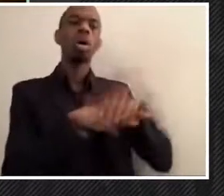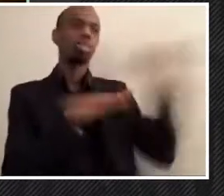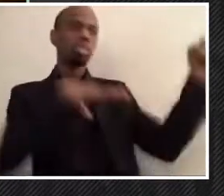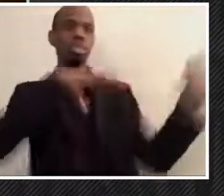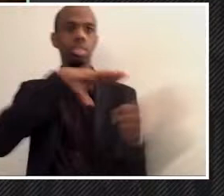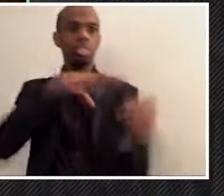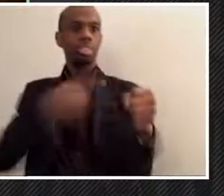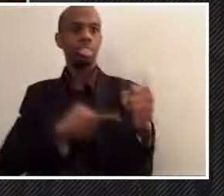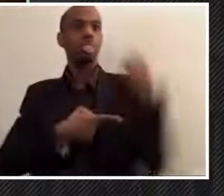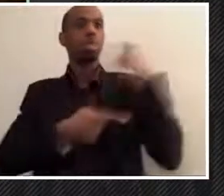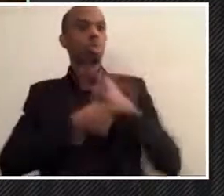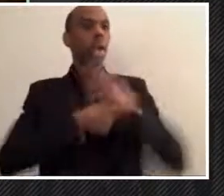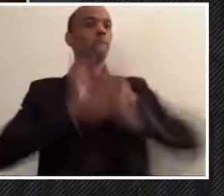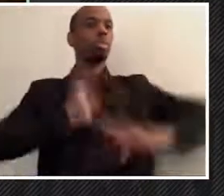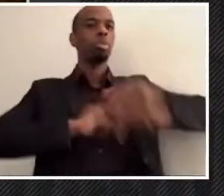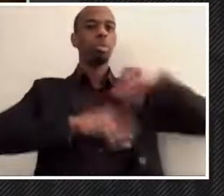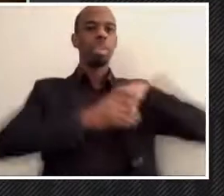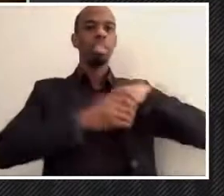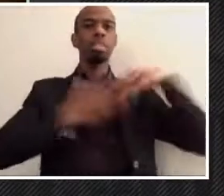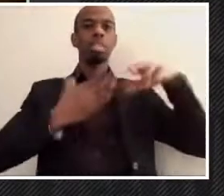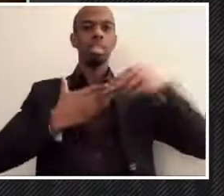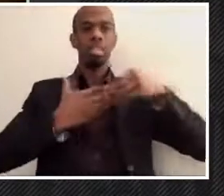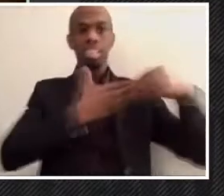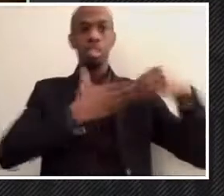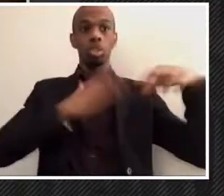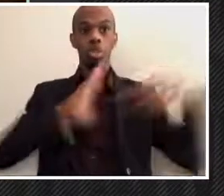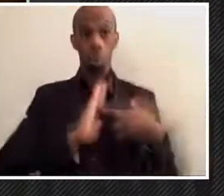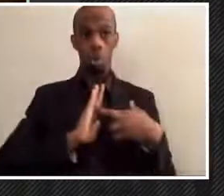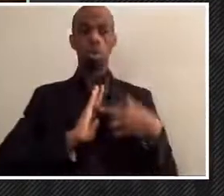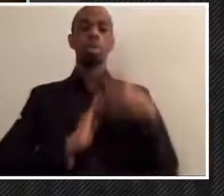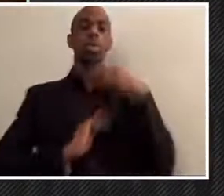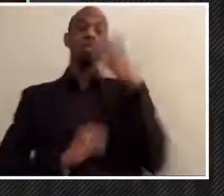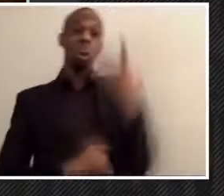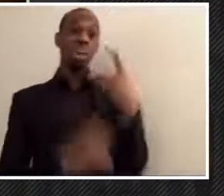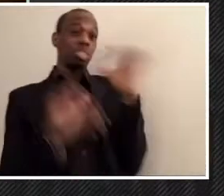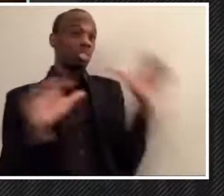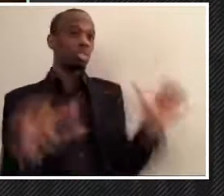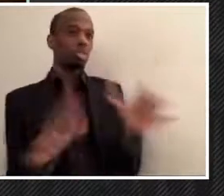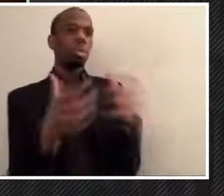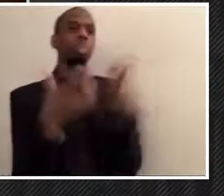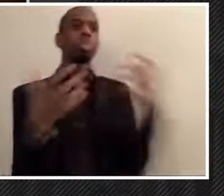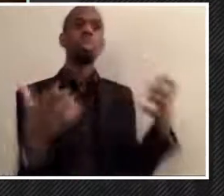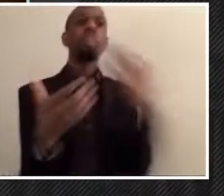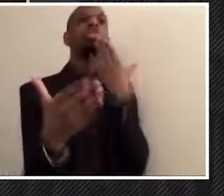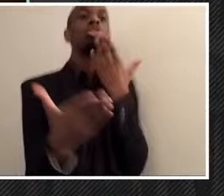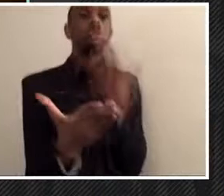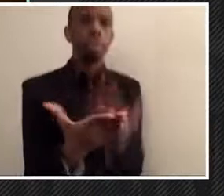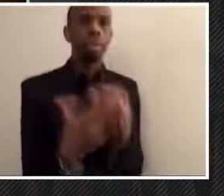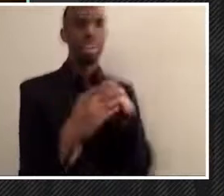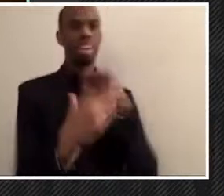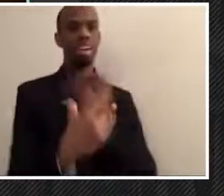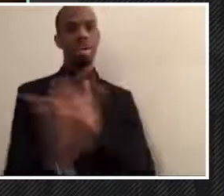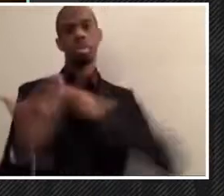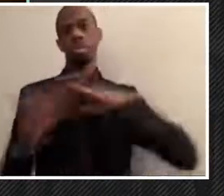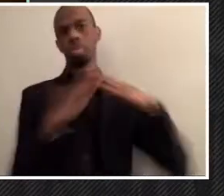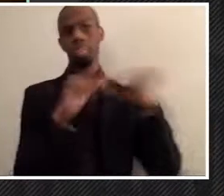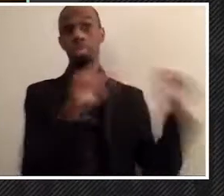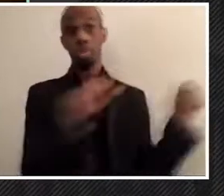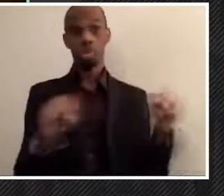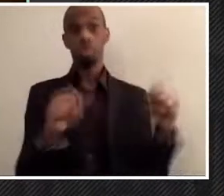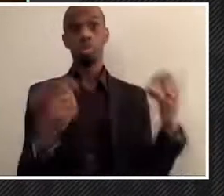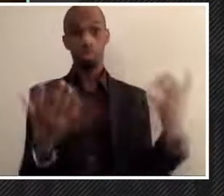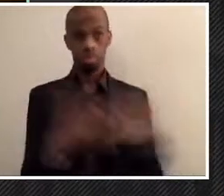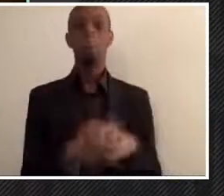And with this expanded platform, to do as much as we can to do good in our community while the day is still here. And